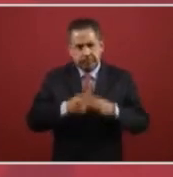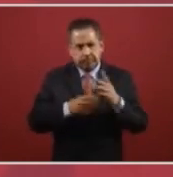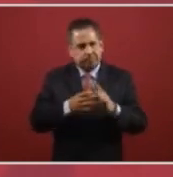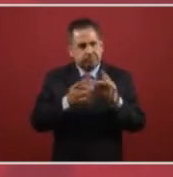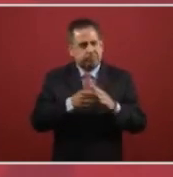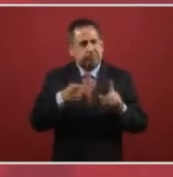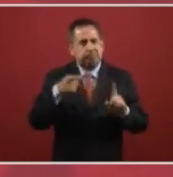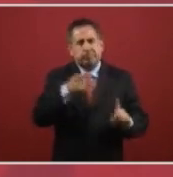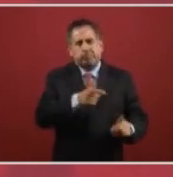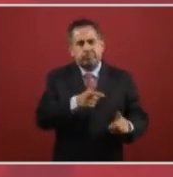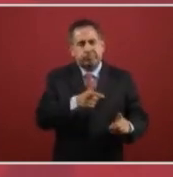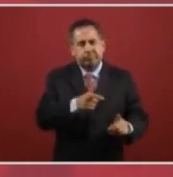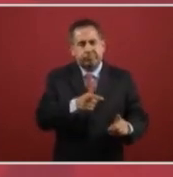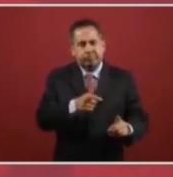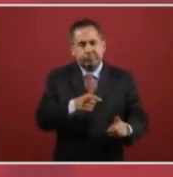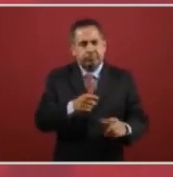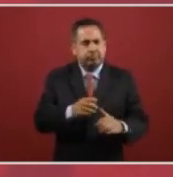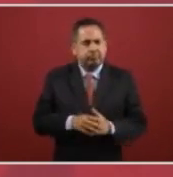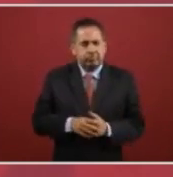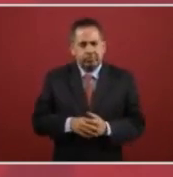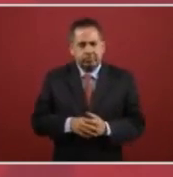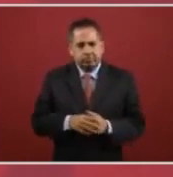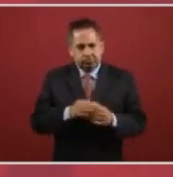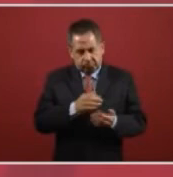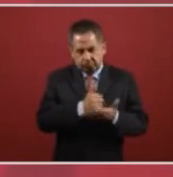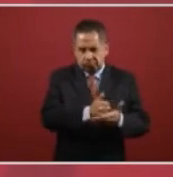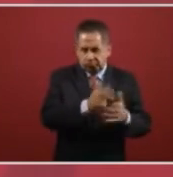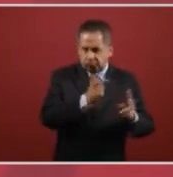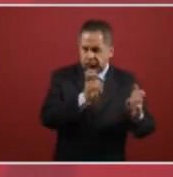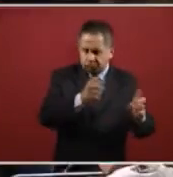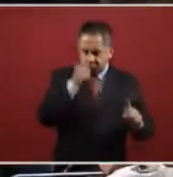That's what we are